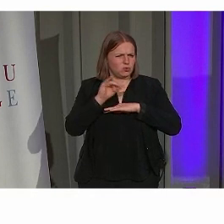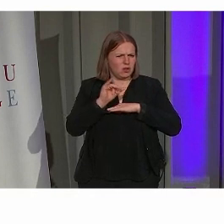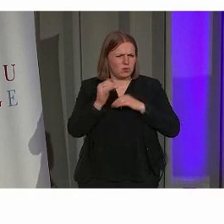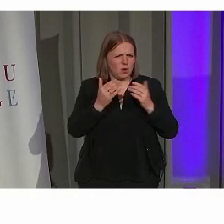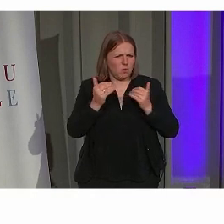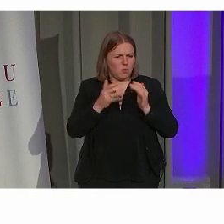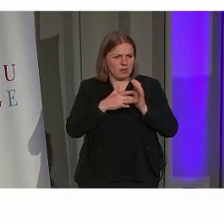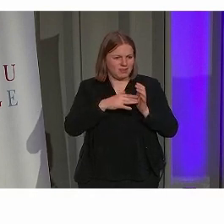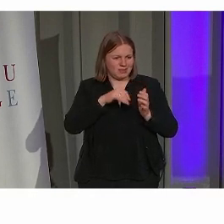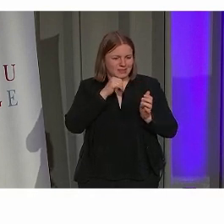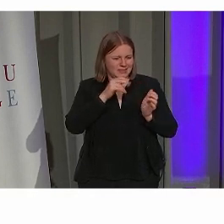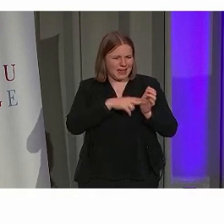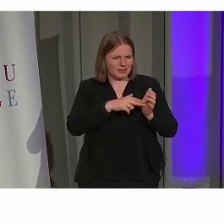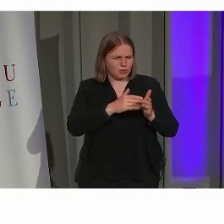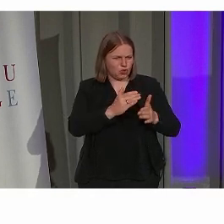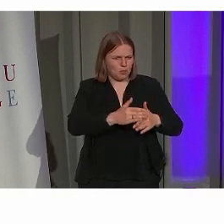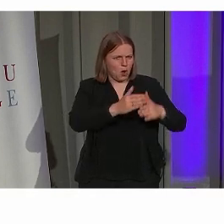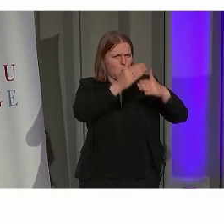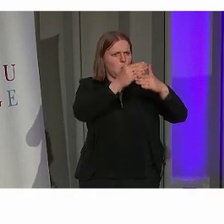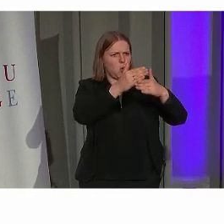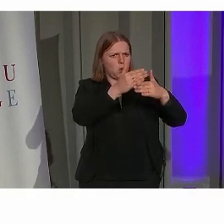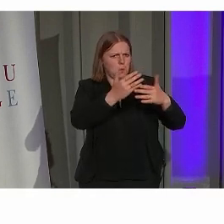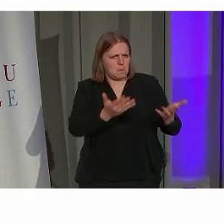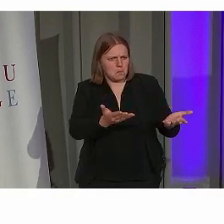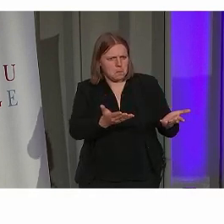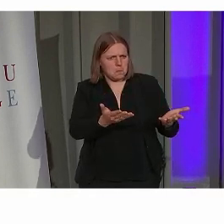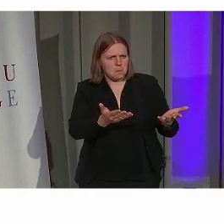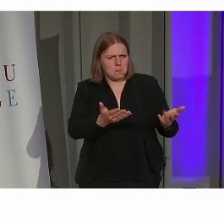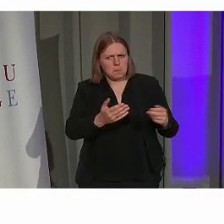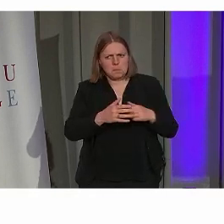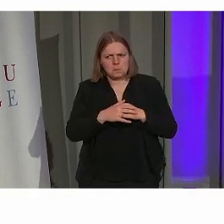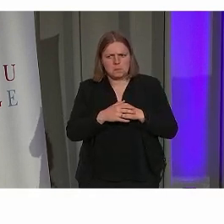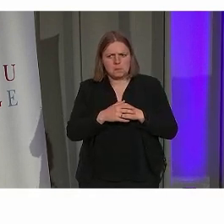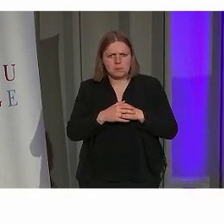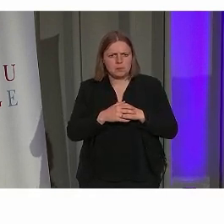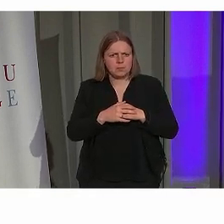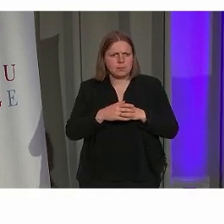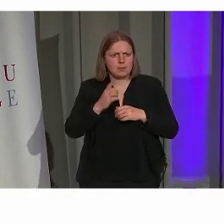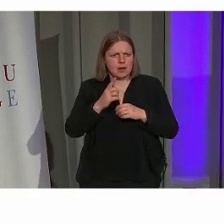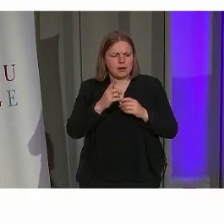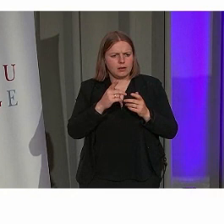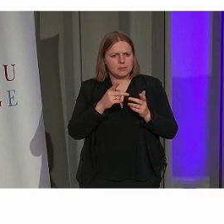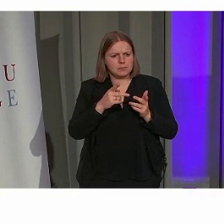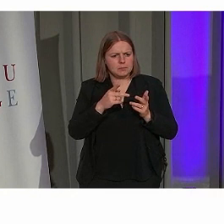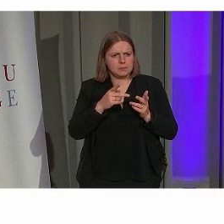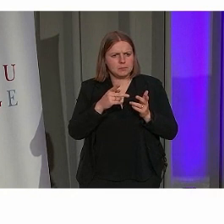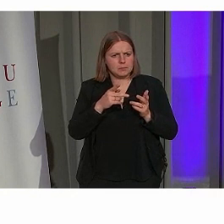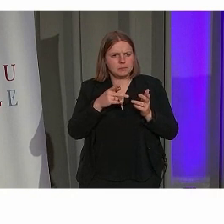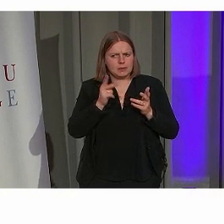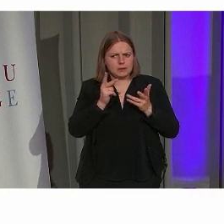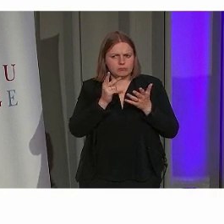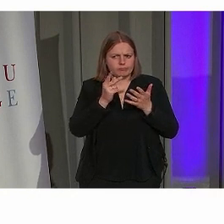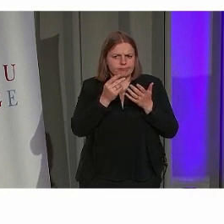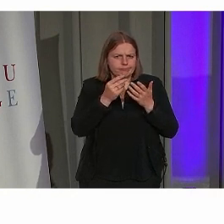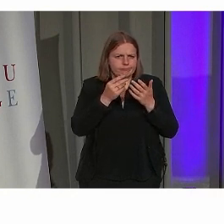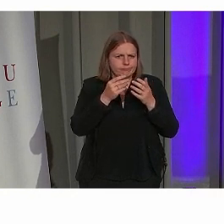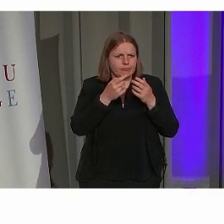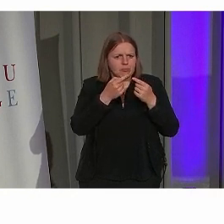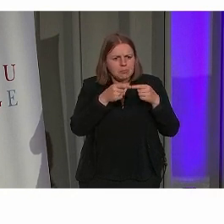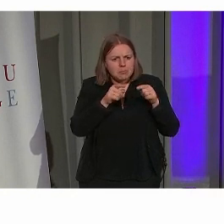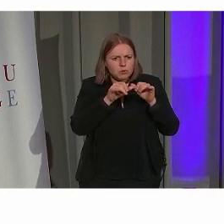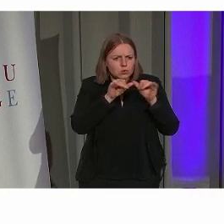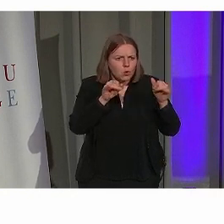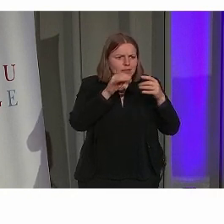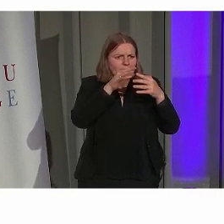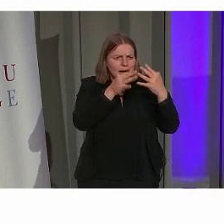building. And then it's not an element, it's a set of elements.